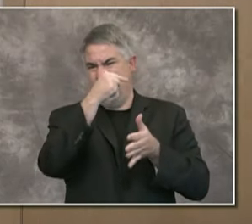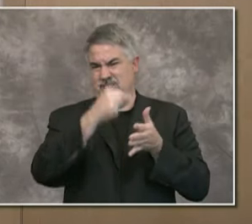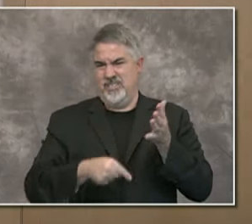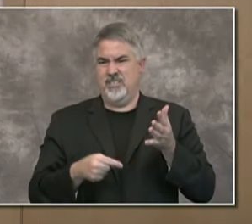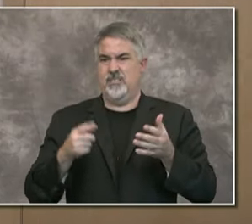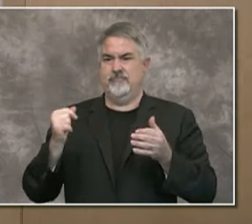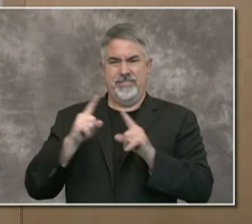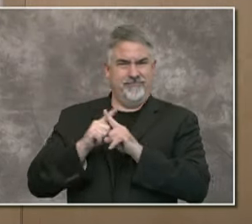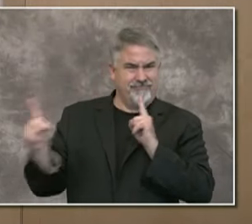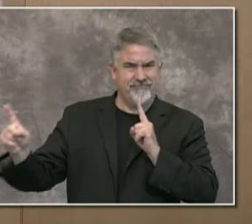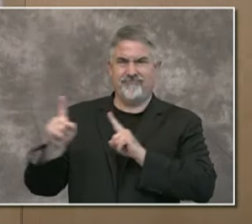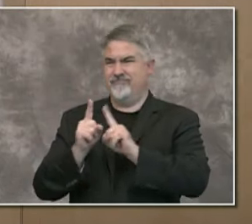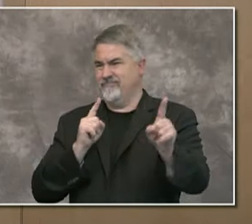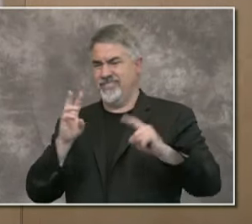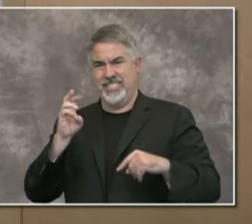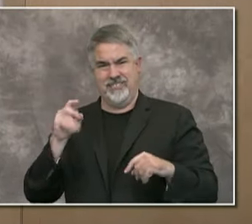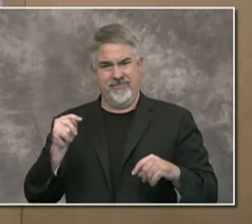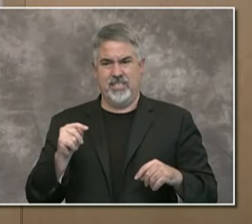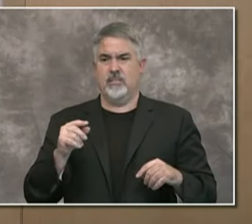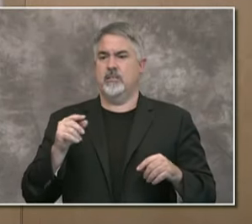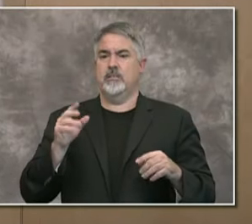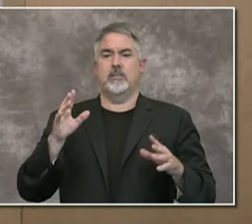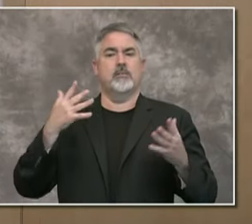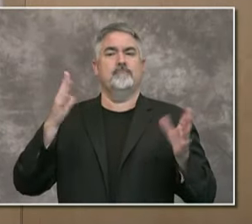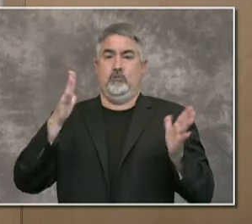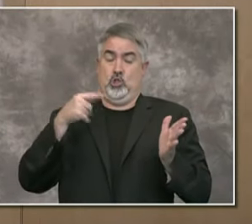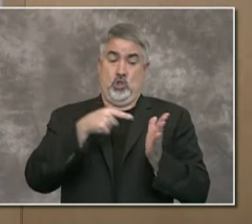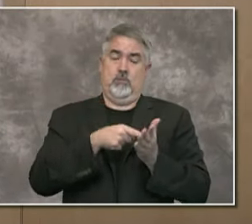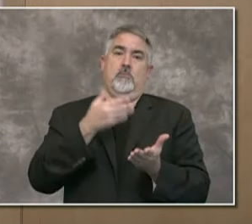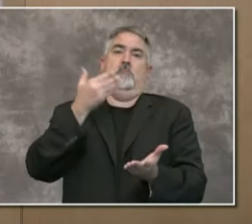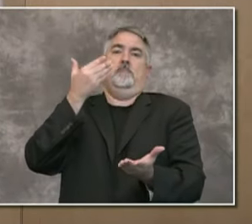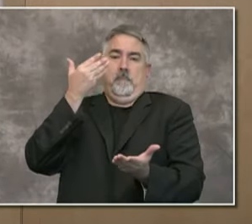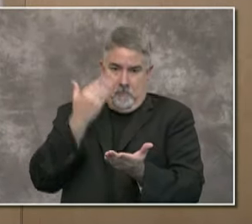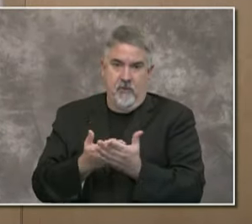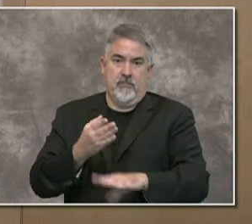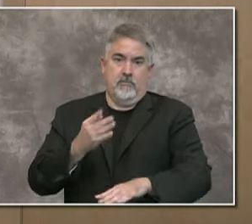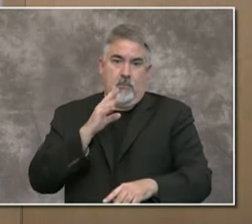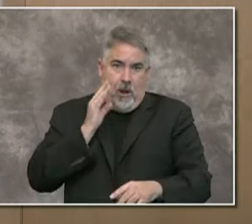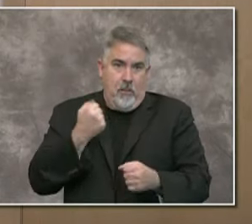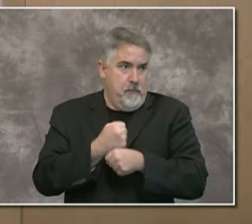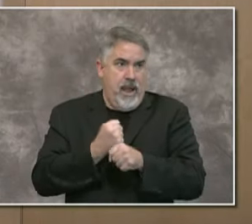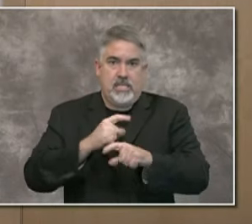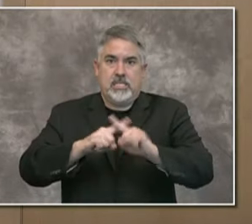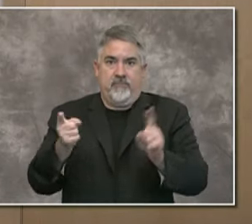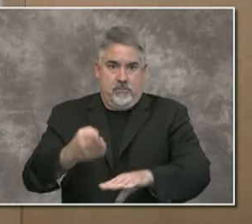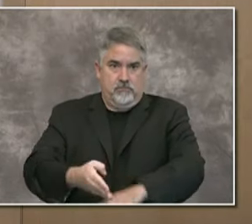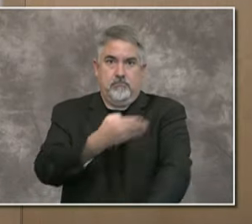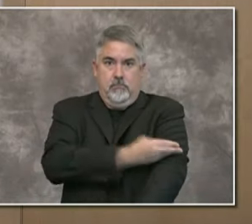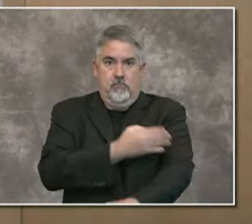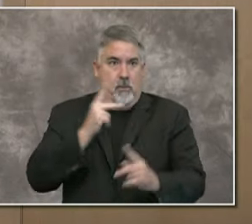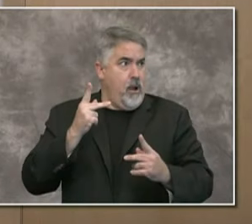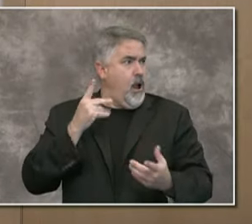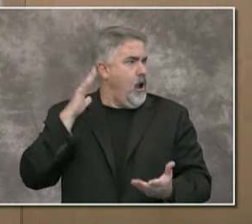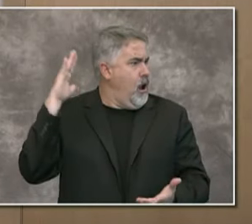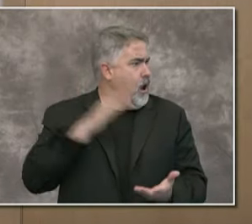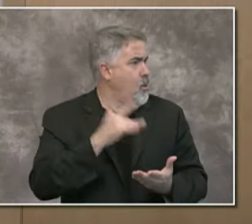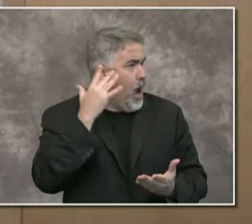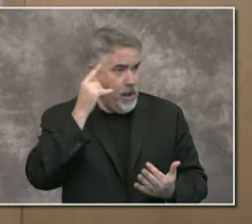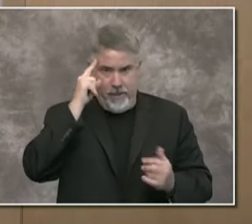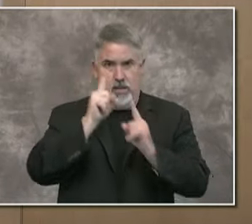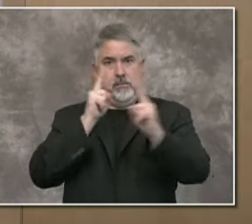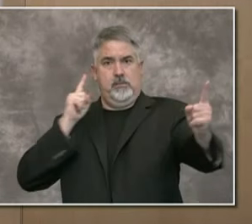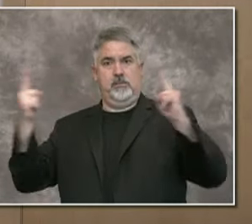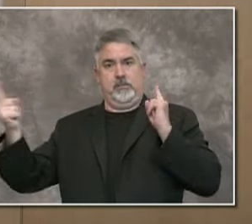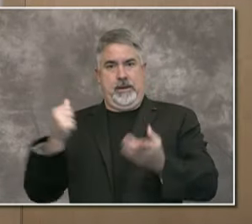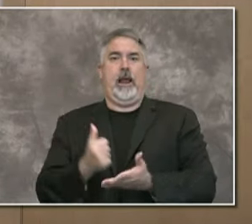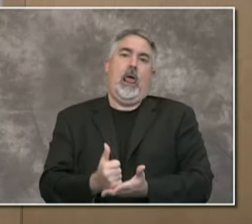that are evidence-based. And even as we last week recommended the facial coverings,